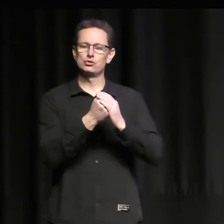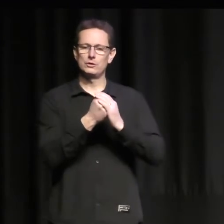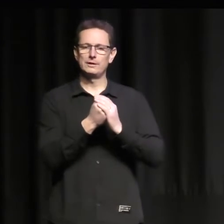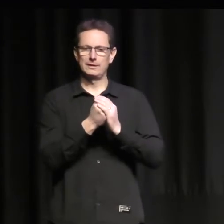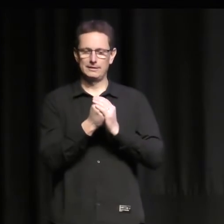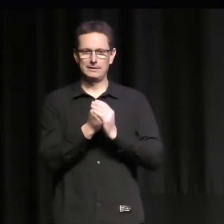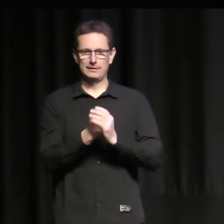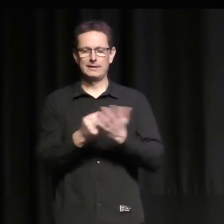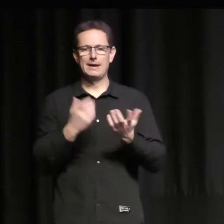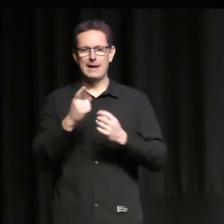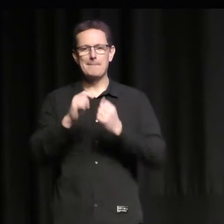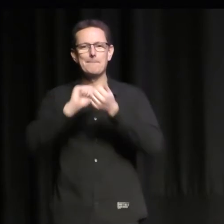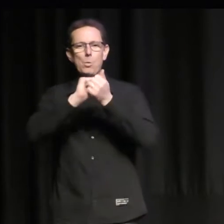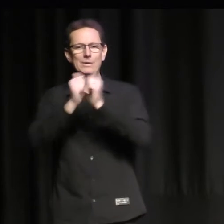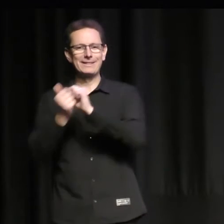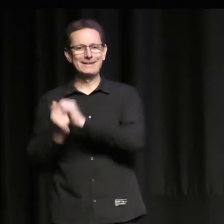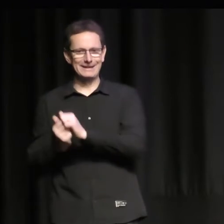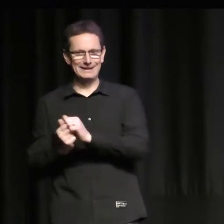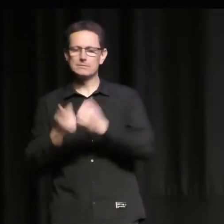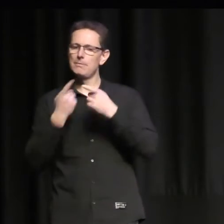utilitarian politics